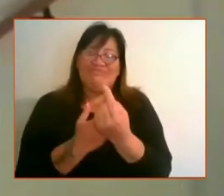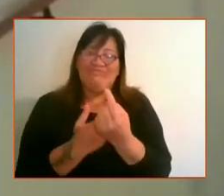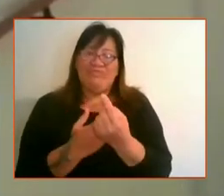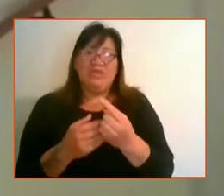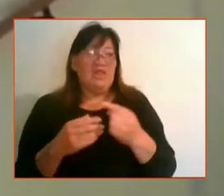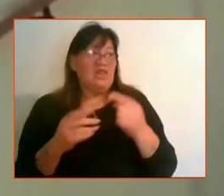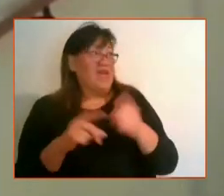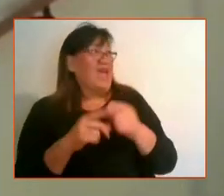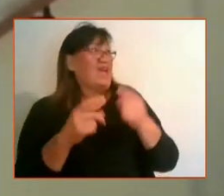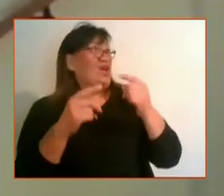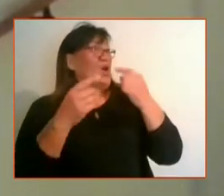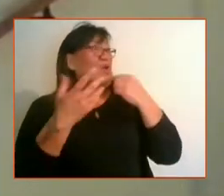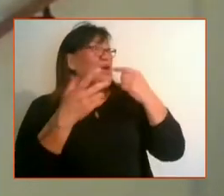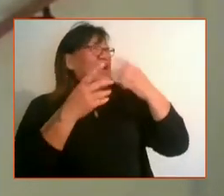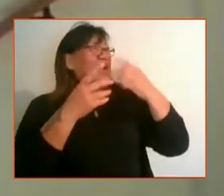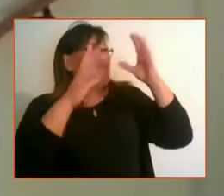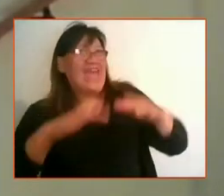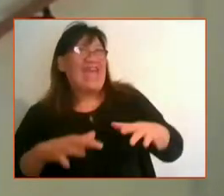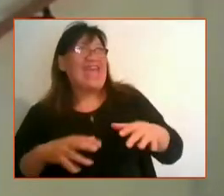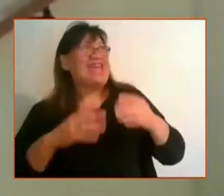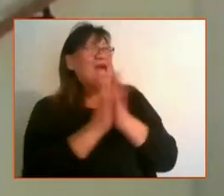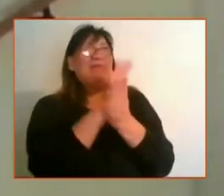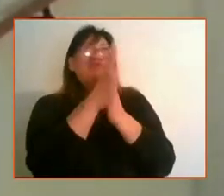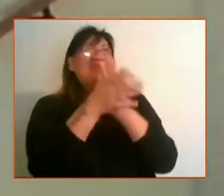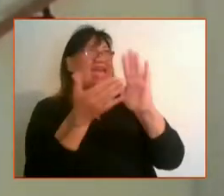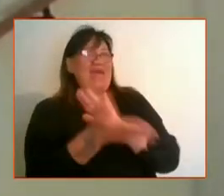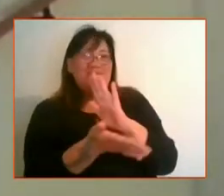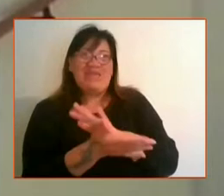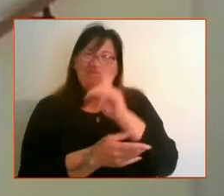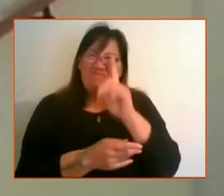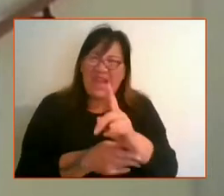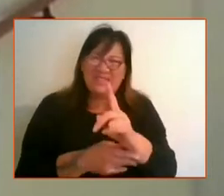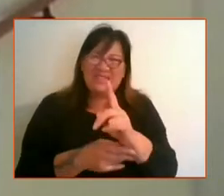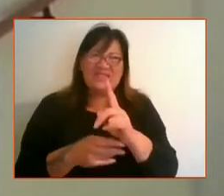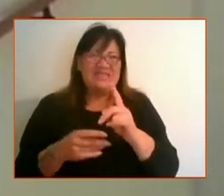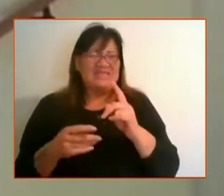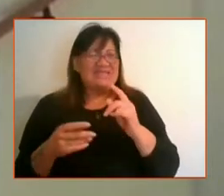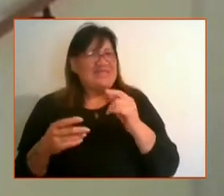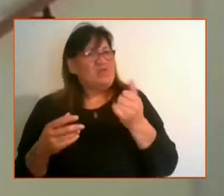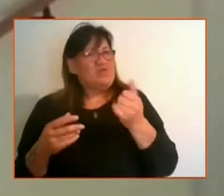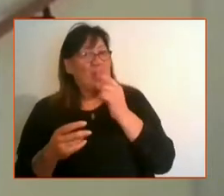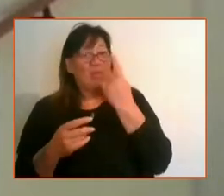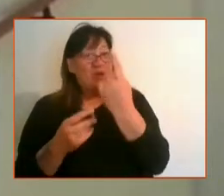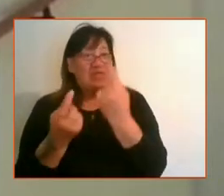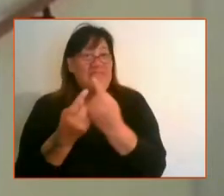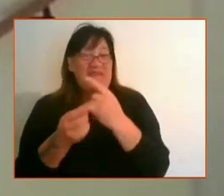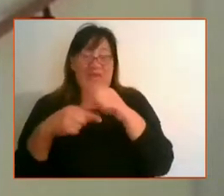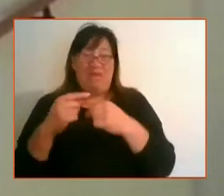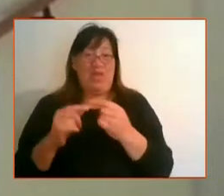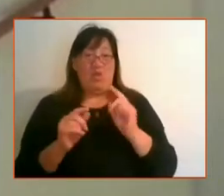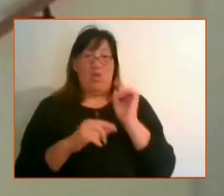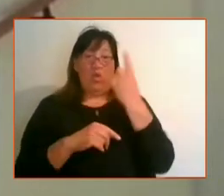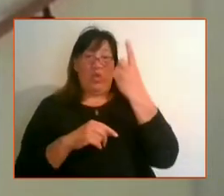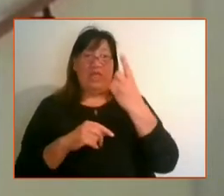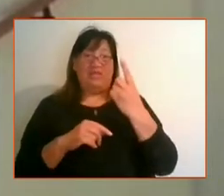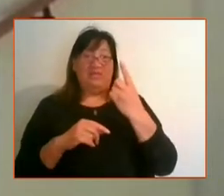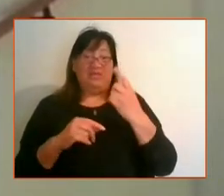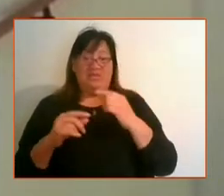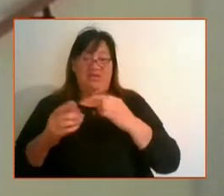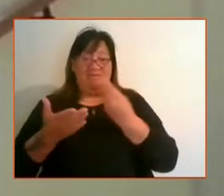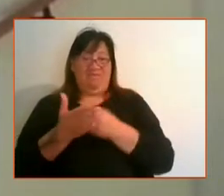a drought. Perhaps the only convenient thing about Auckland's bridge breaking is that it creates the perfect